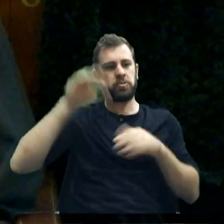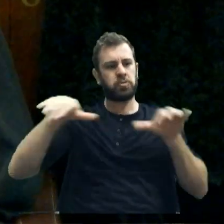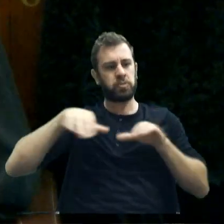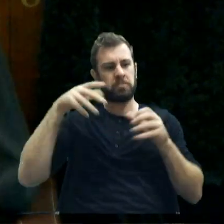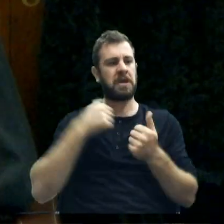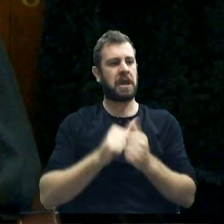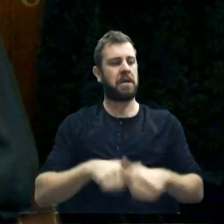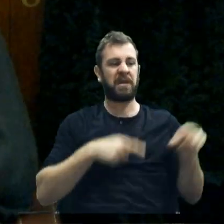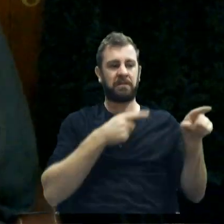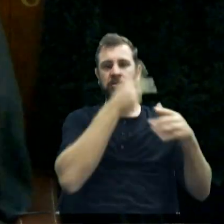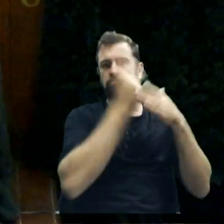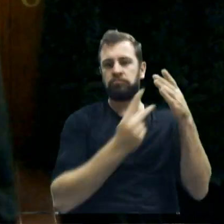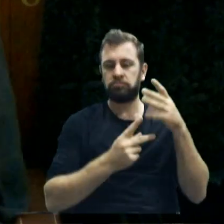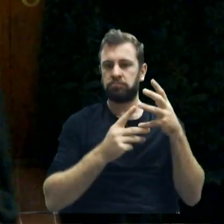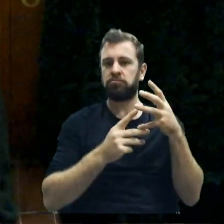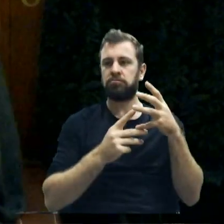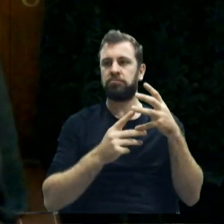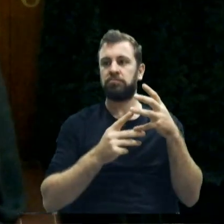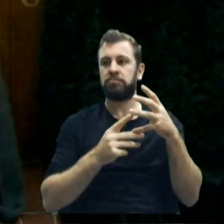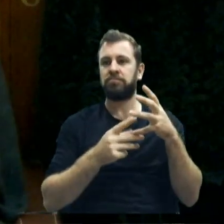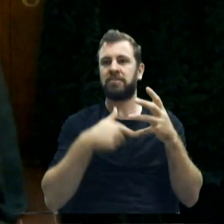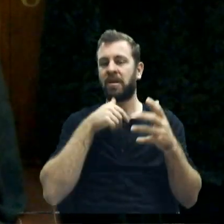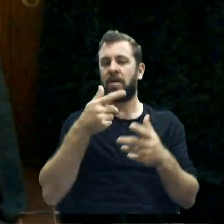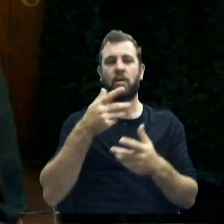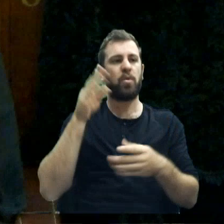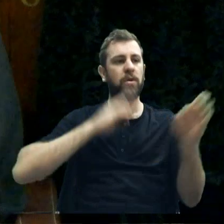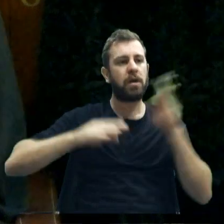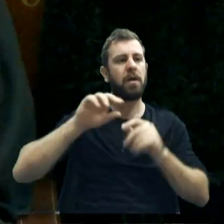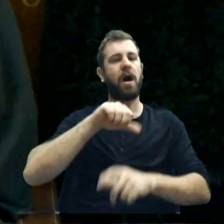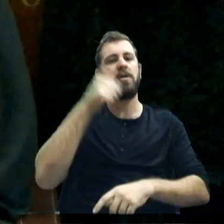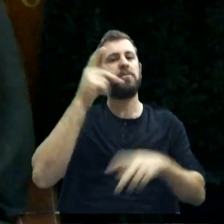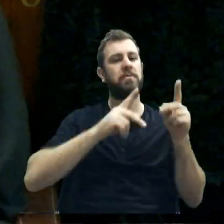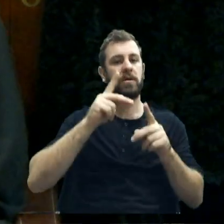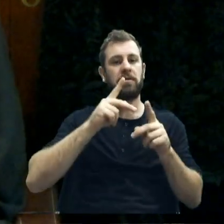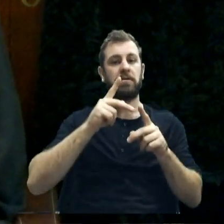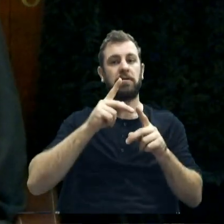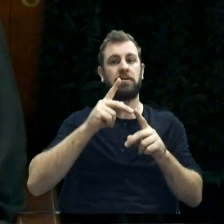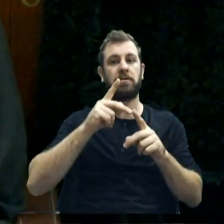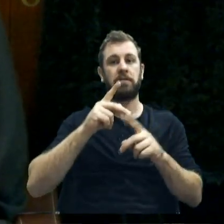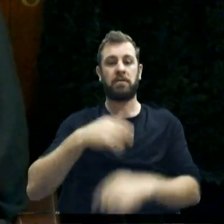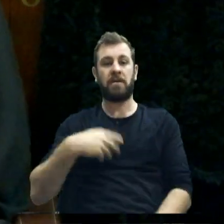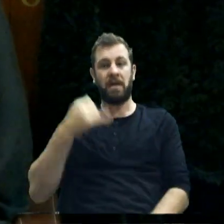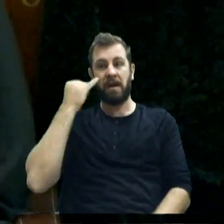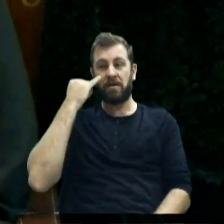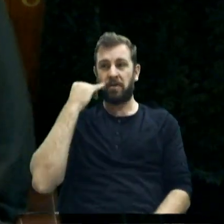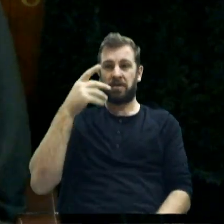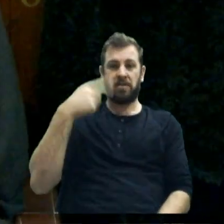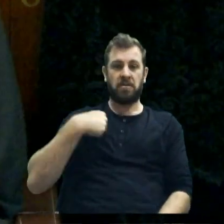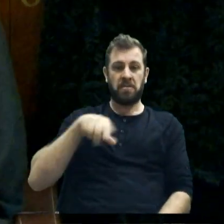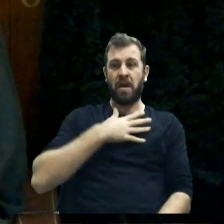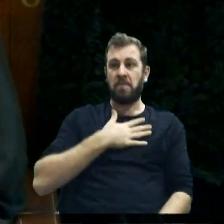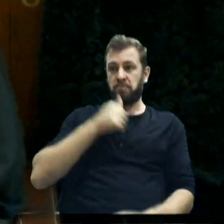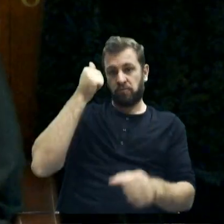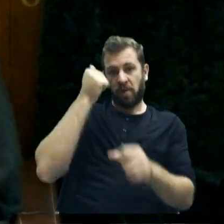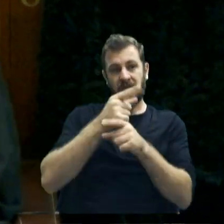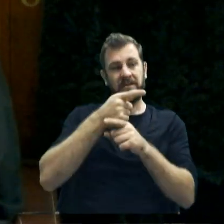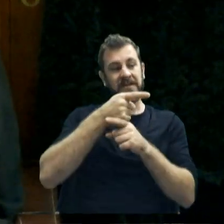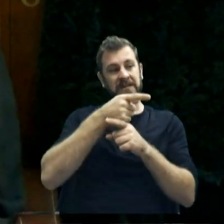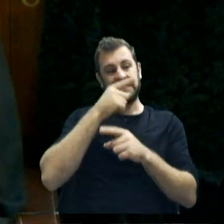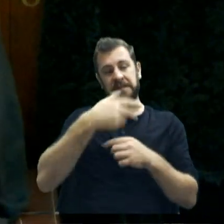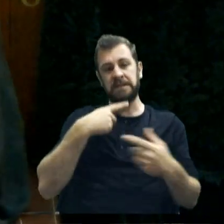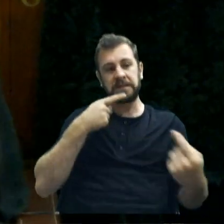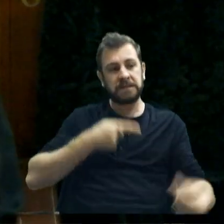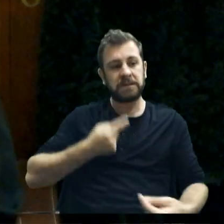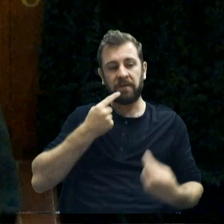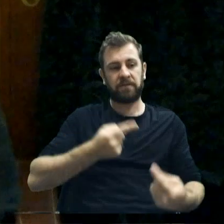Even in our deen, so long as me and Allah are good, Maulana, who cares about what anything else thinks? Who cares if my brother is suffering, or my neighbor is